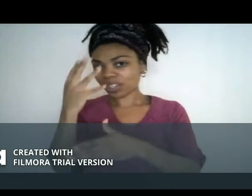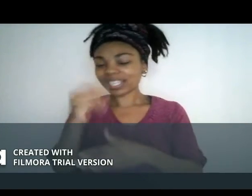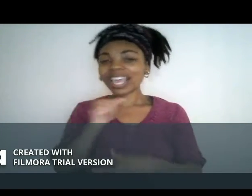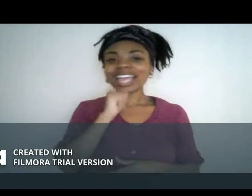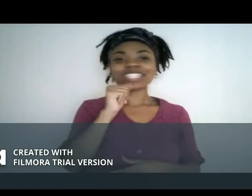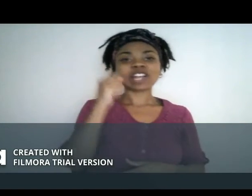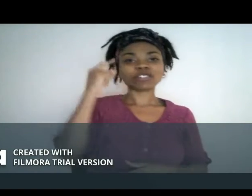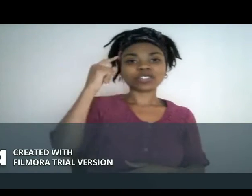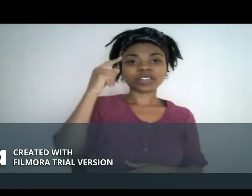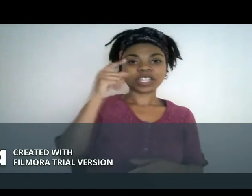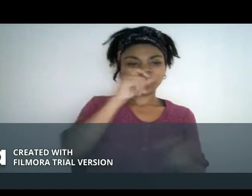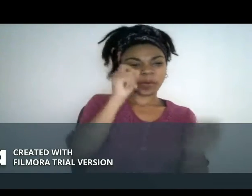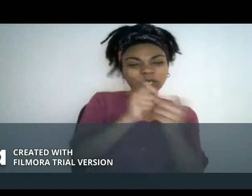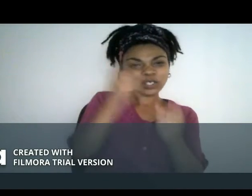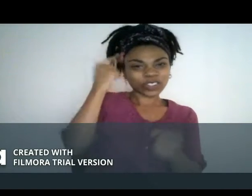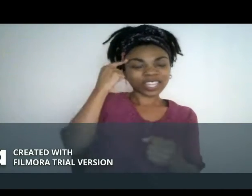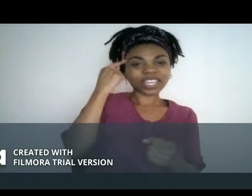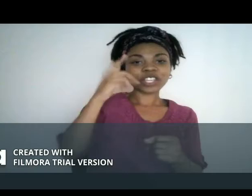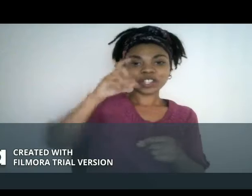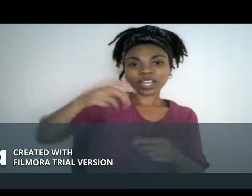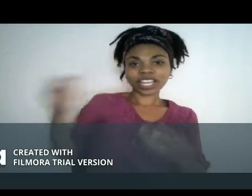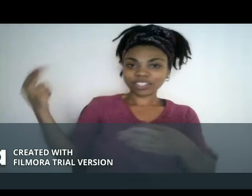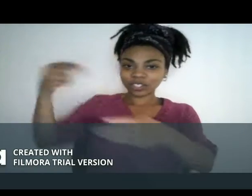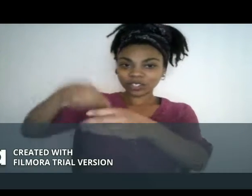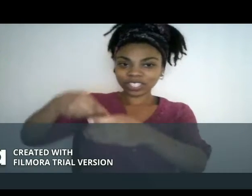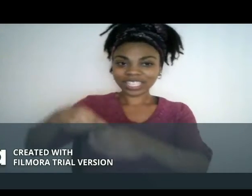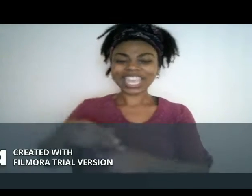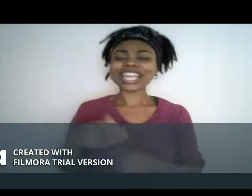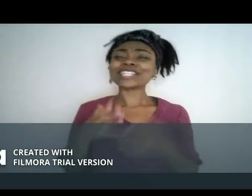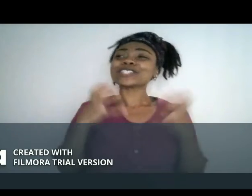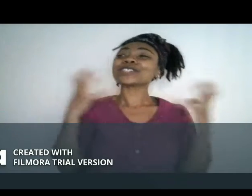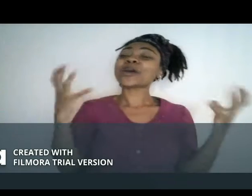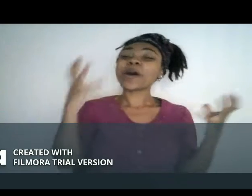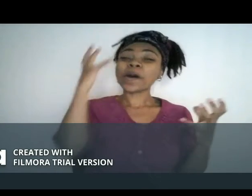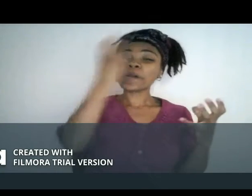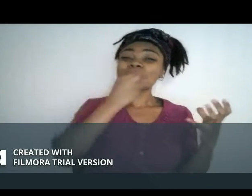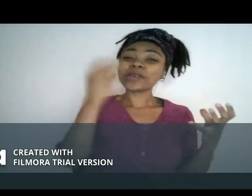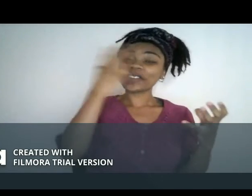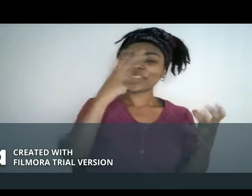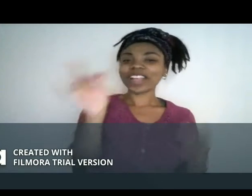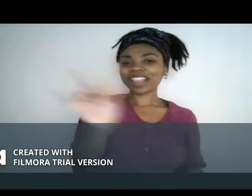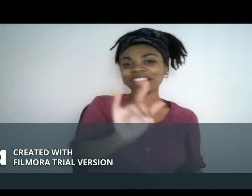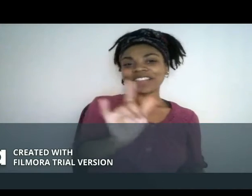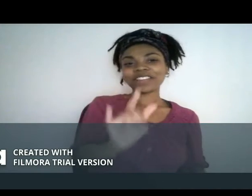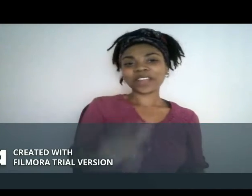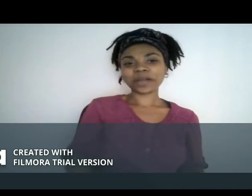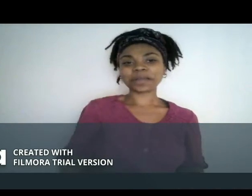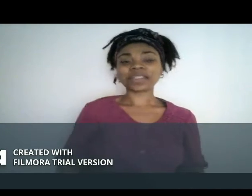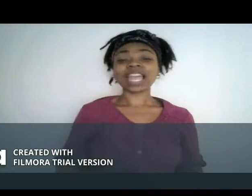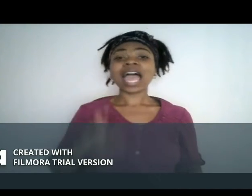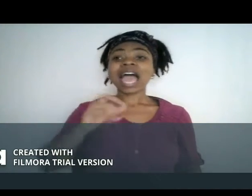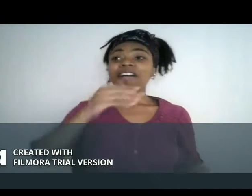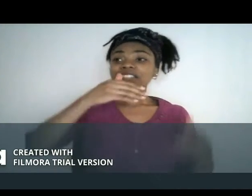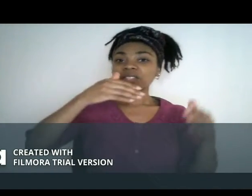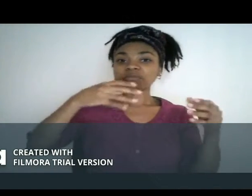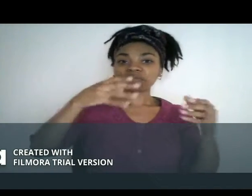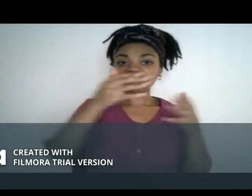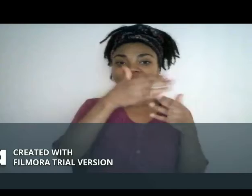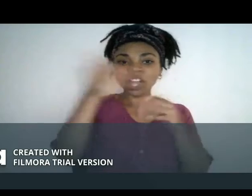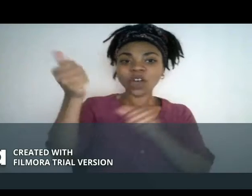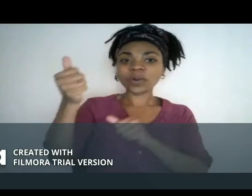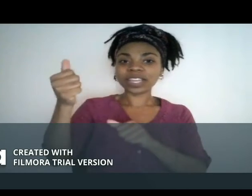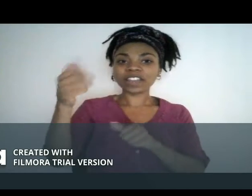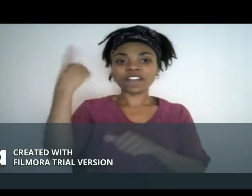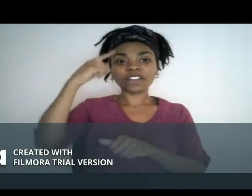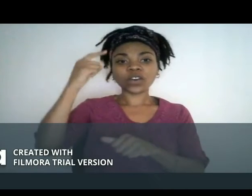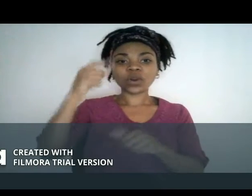think. I love you all with all my heart. It is so beautiful. I wish I could be here. I know I gotta go in. I gotta do a 7 p.m.